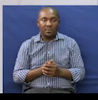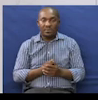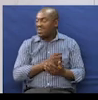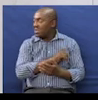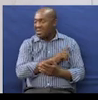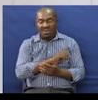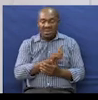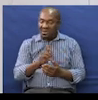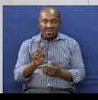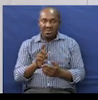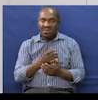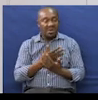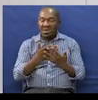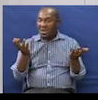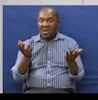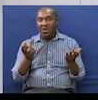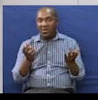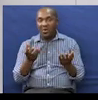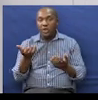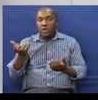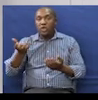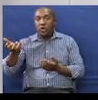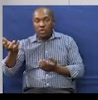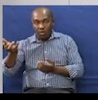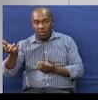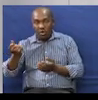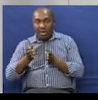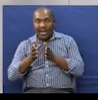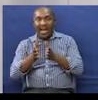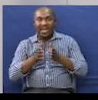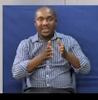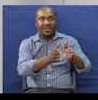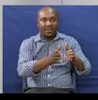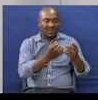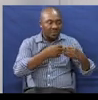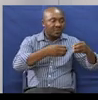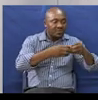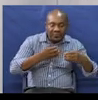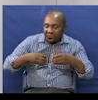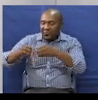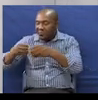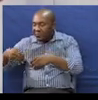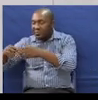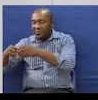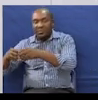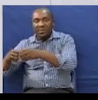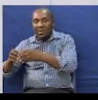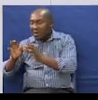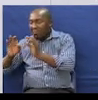no social classes. Social classes.